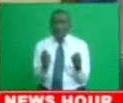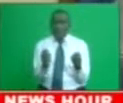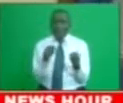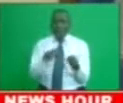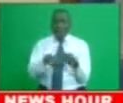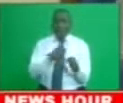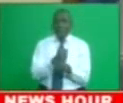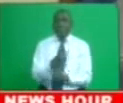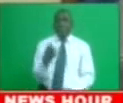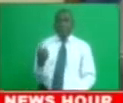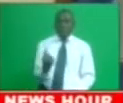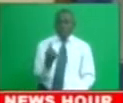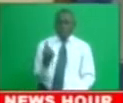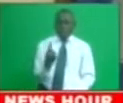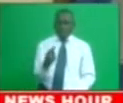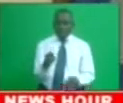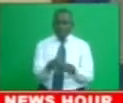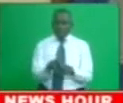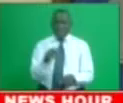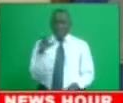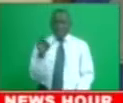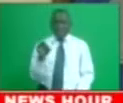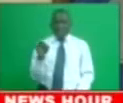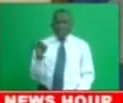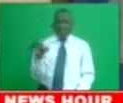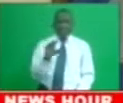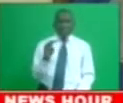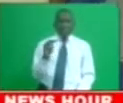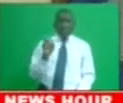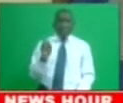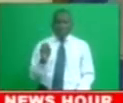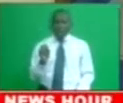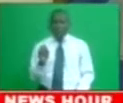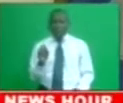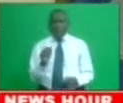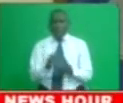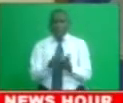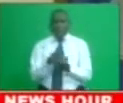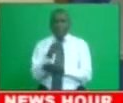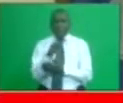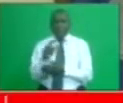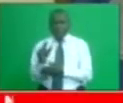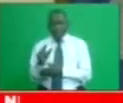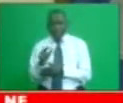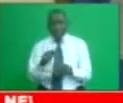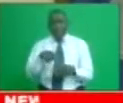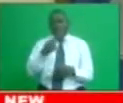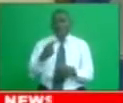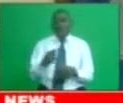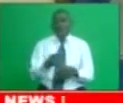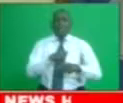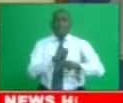year alone, as much as $900 million in claims against the state were successfully